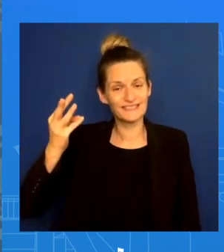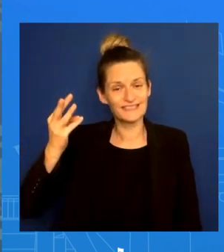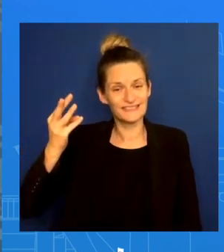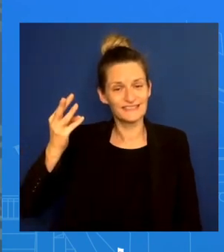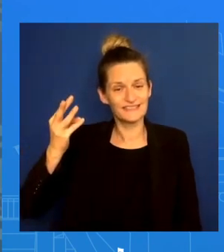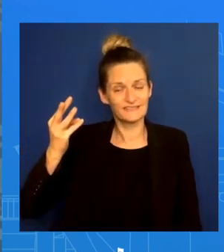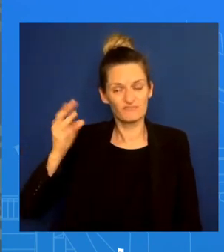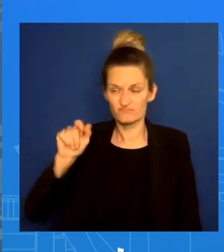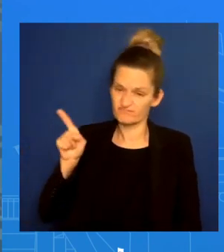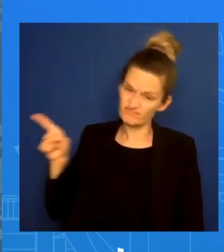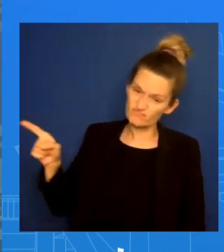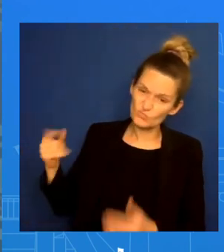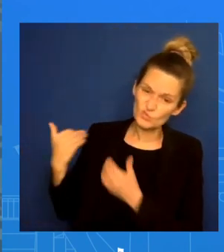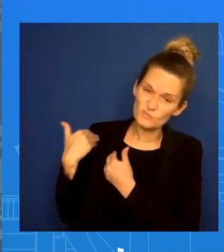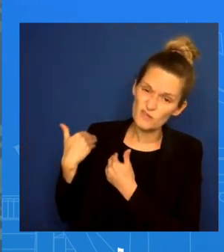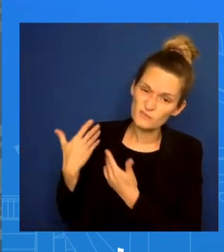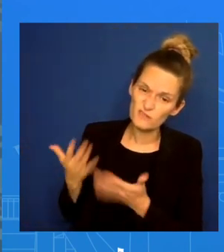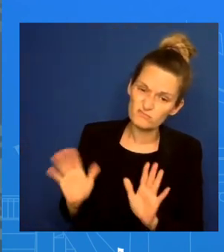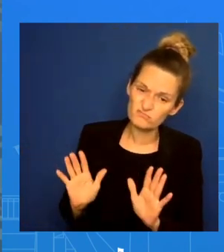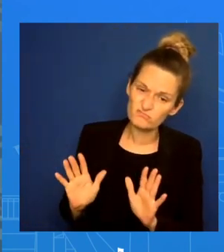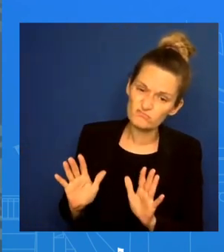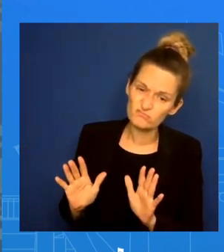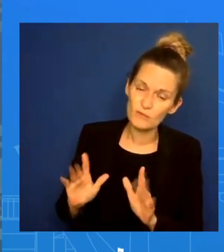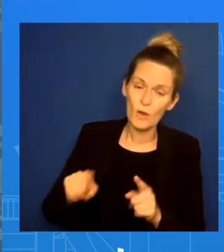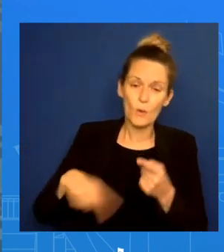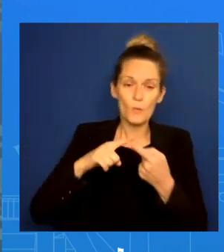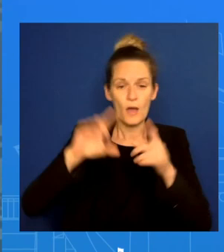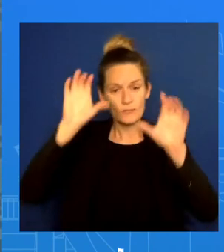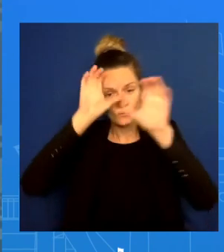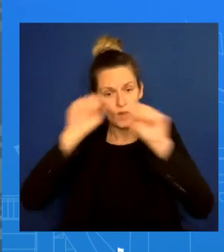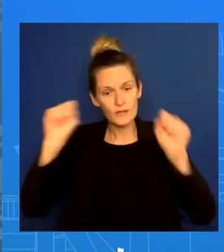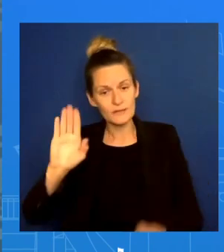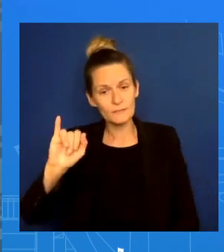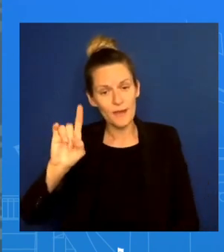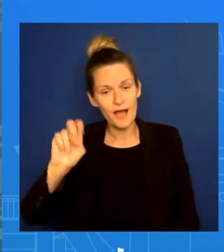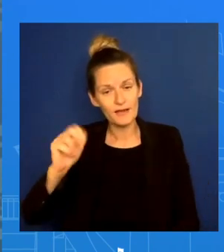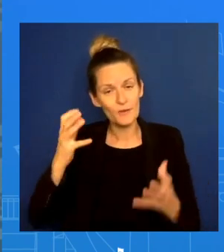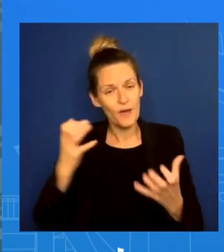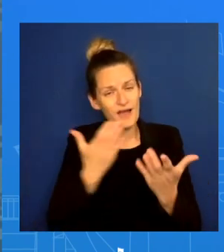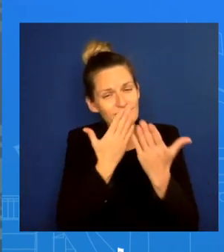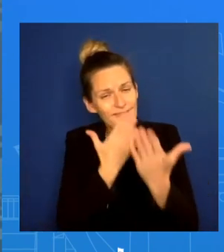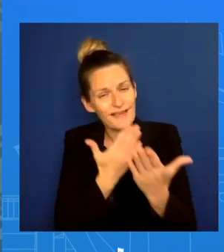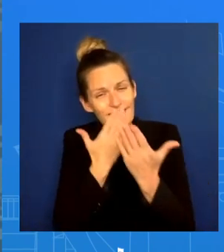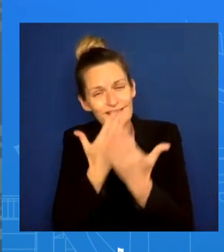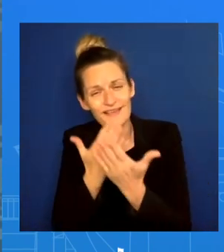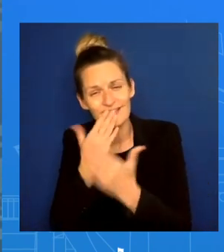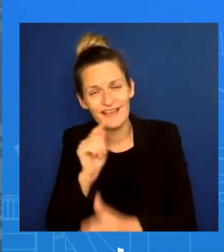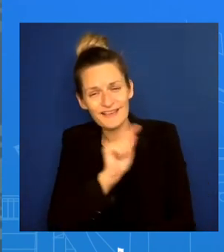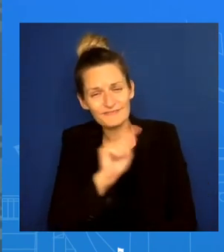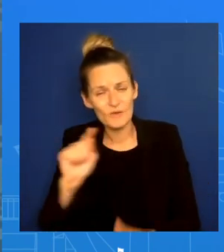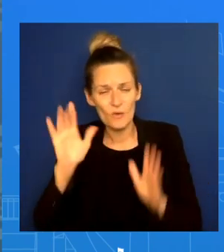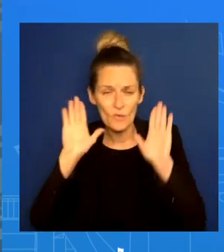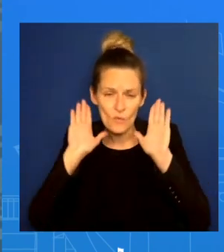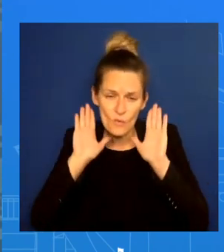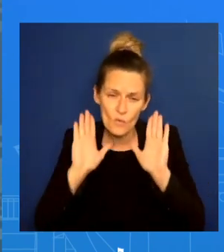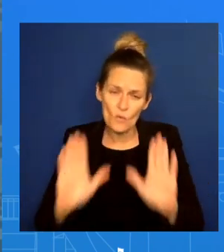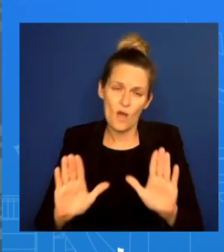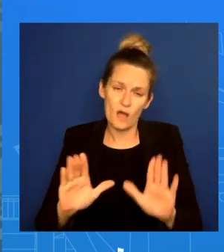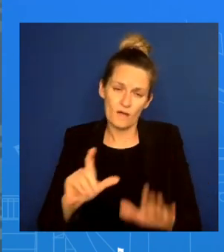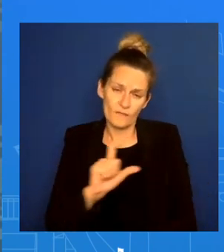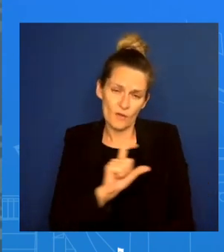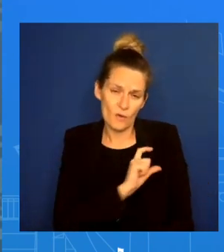to thank the heroes, the law enforcement heroes, to thank them for their bravery, and made a comparison